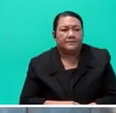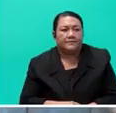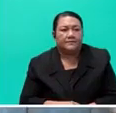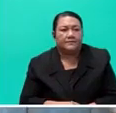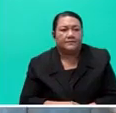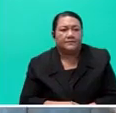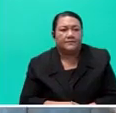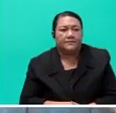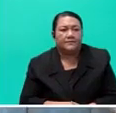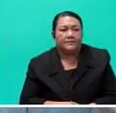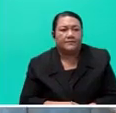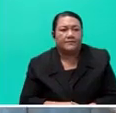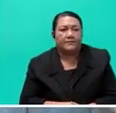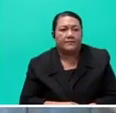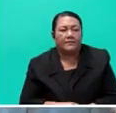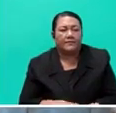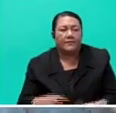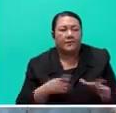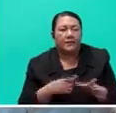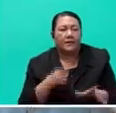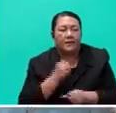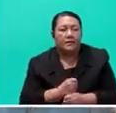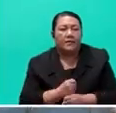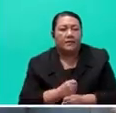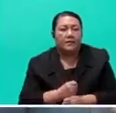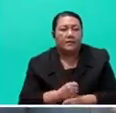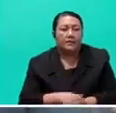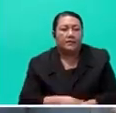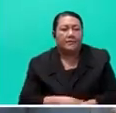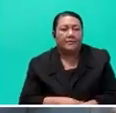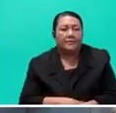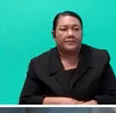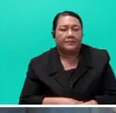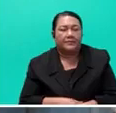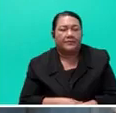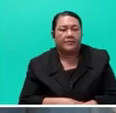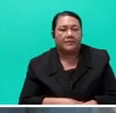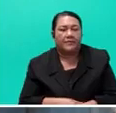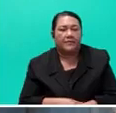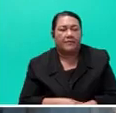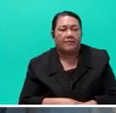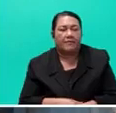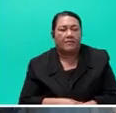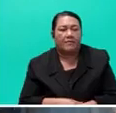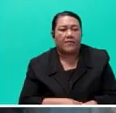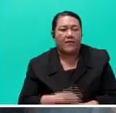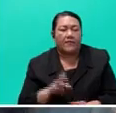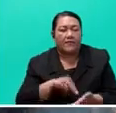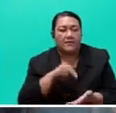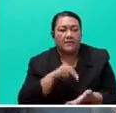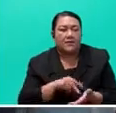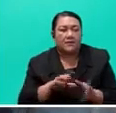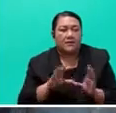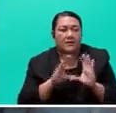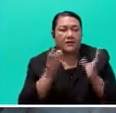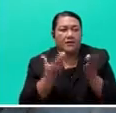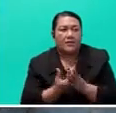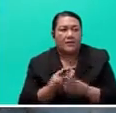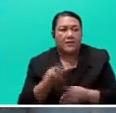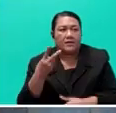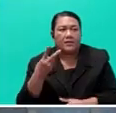said by Attorney General that yes, this bill was first referred to Standing Committee on Social Affairs in